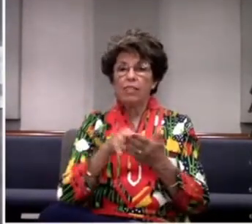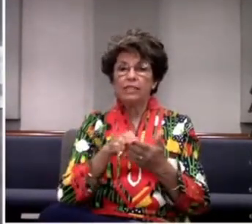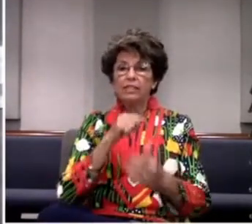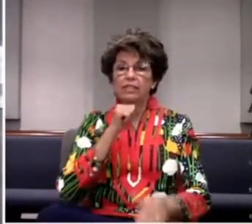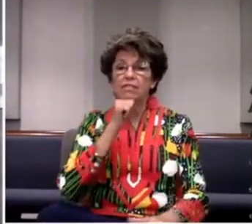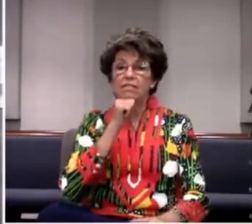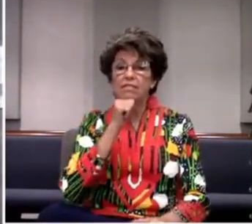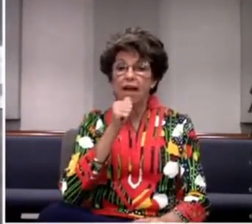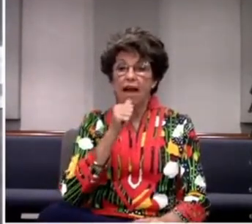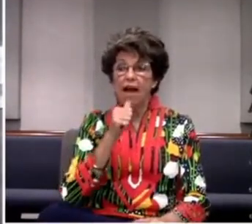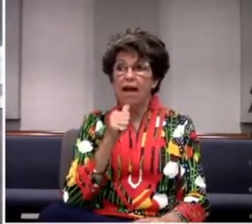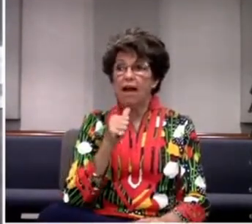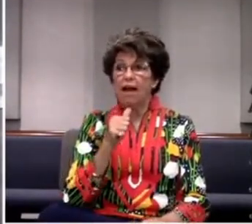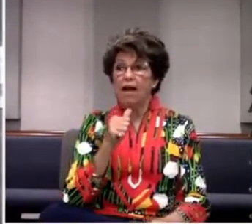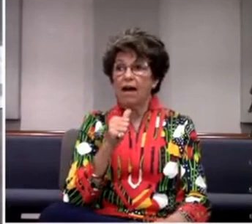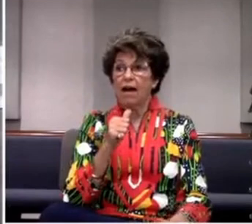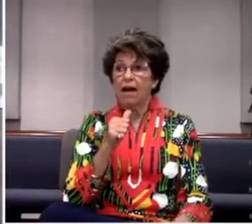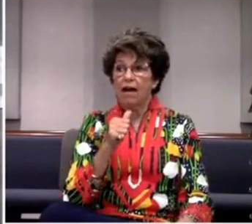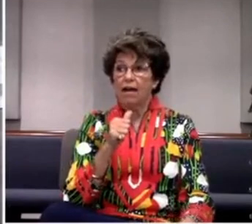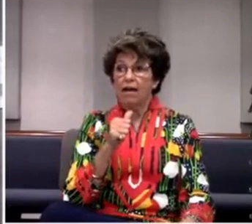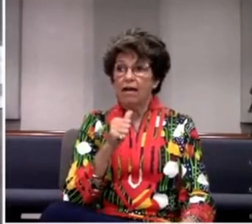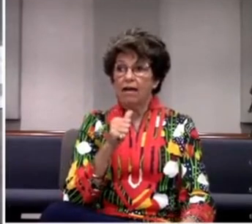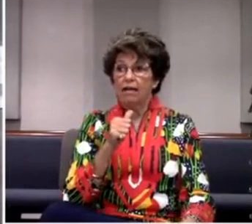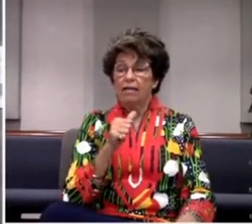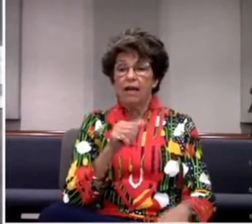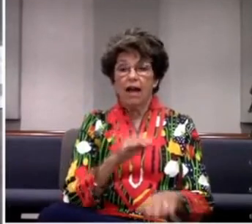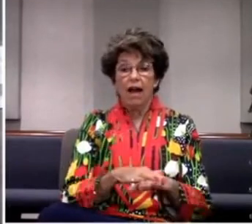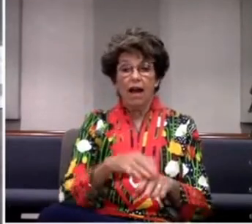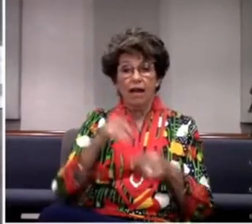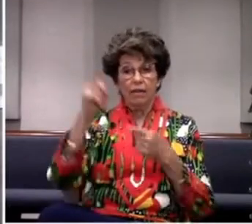This is not me. This is on you.